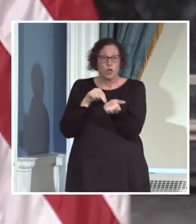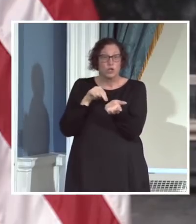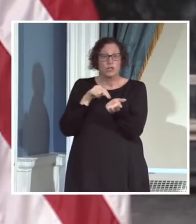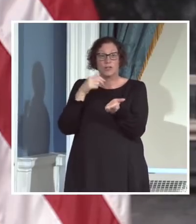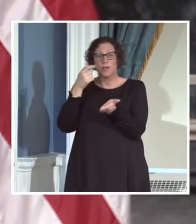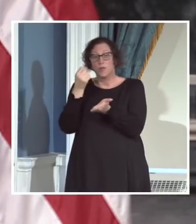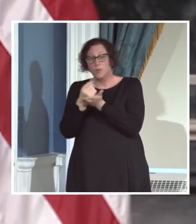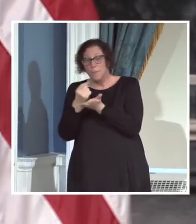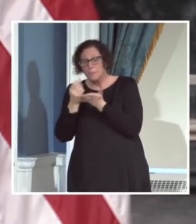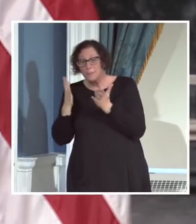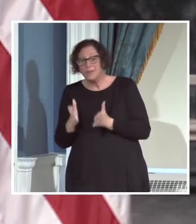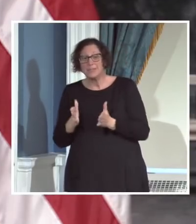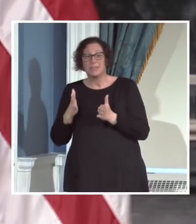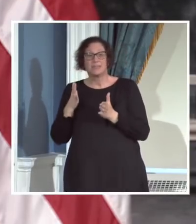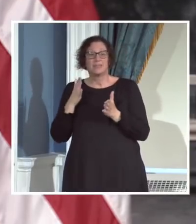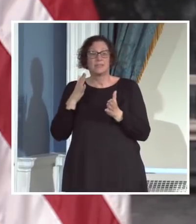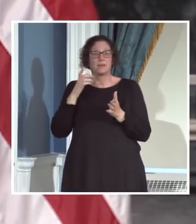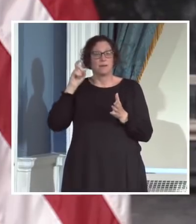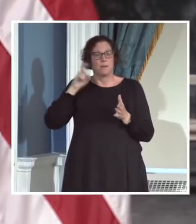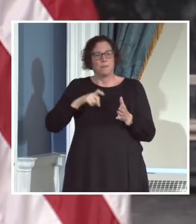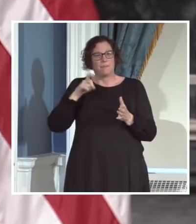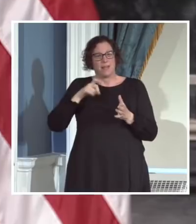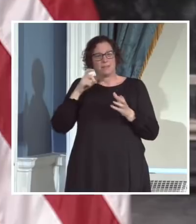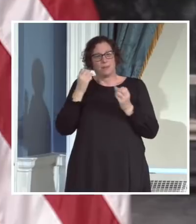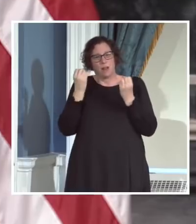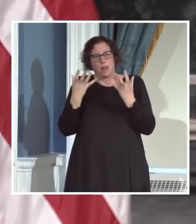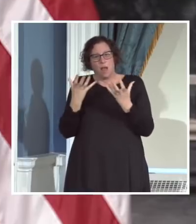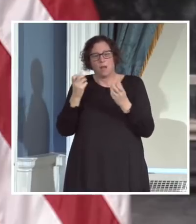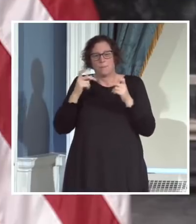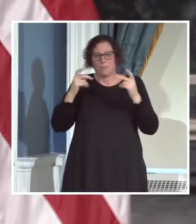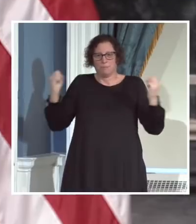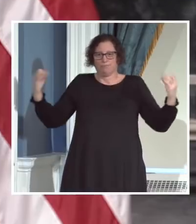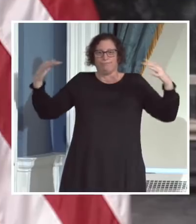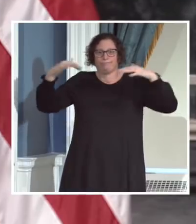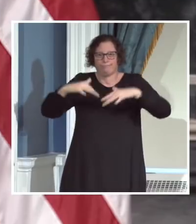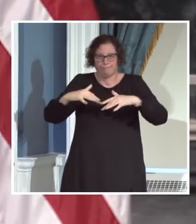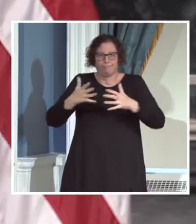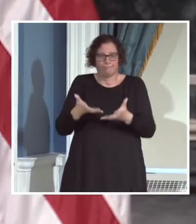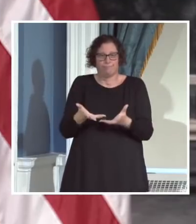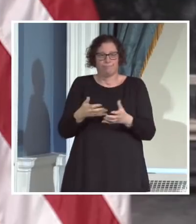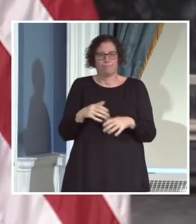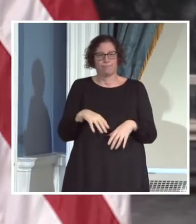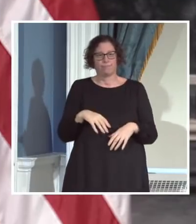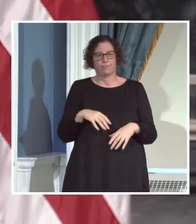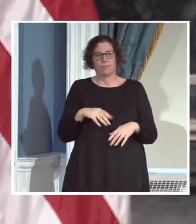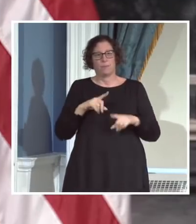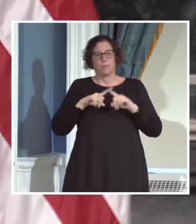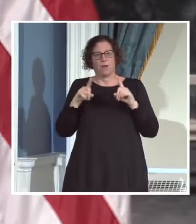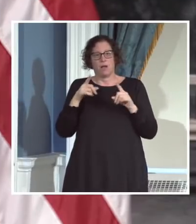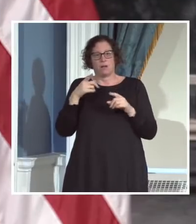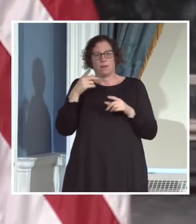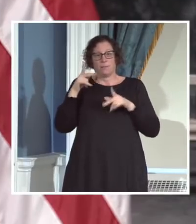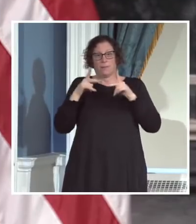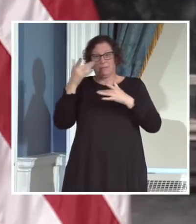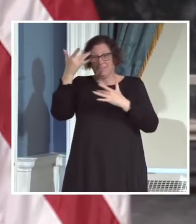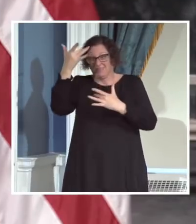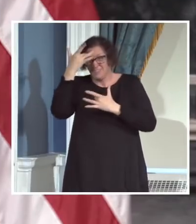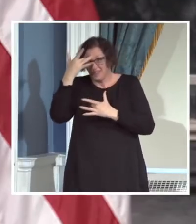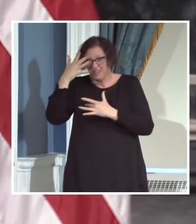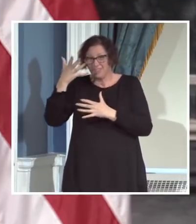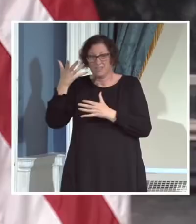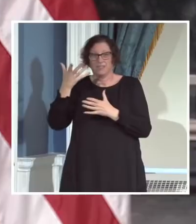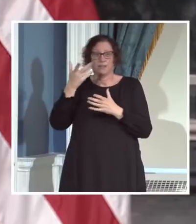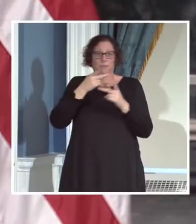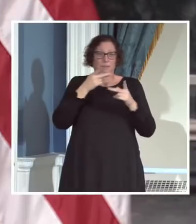period of time because of the virus, with folks who need time off because they've been working so hard. That's where I've